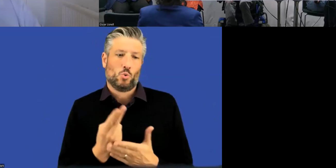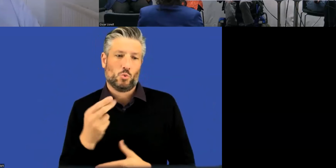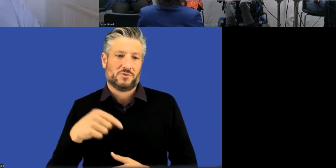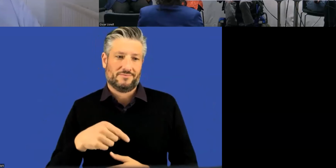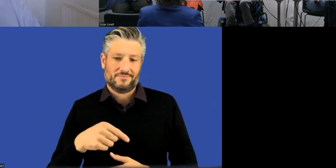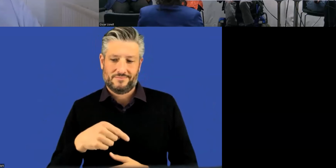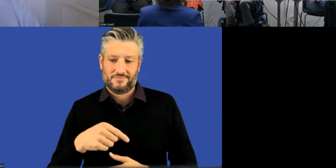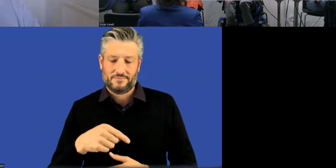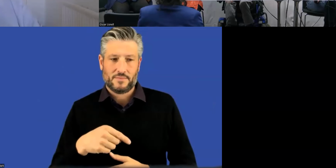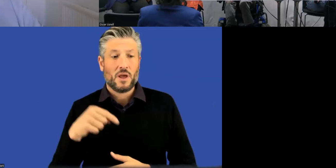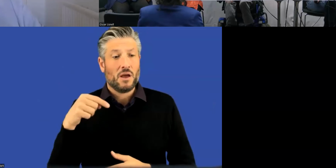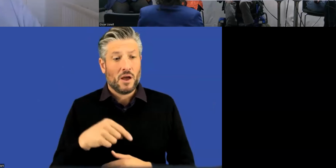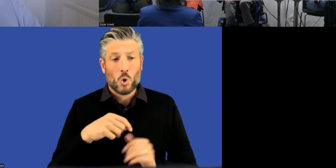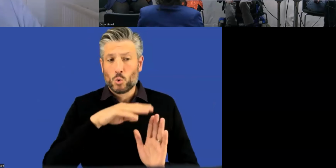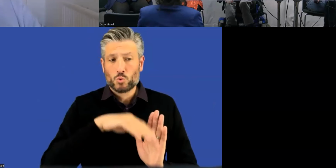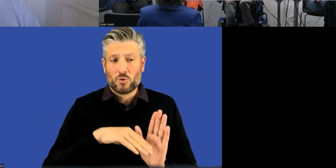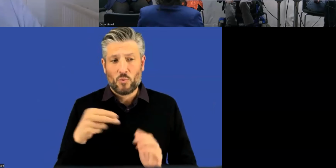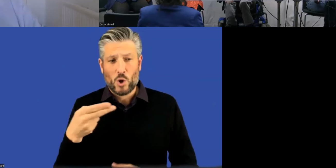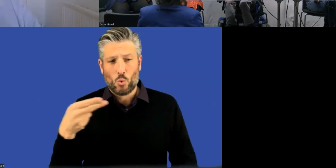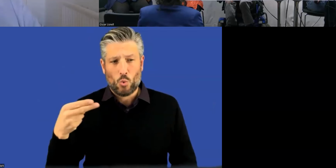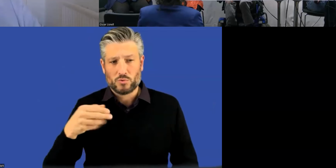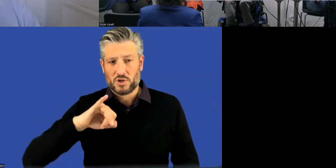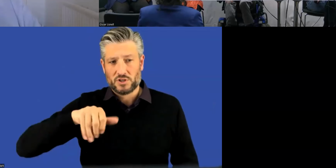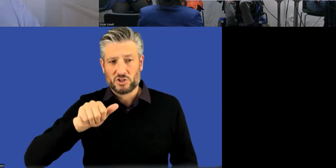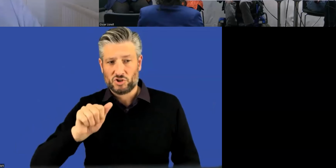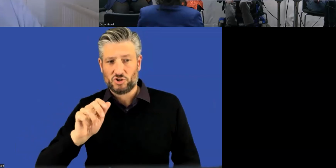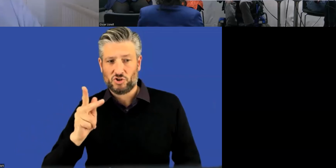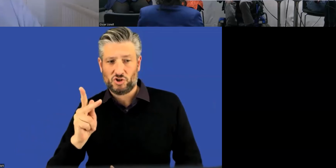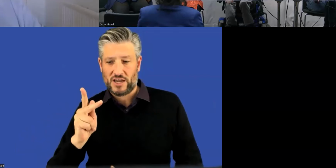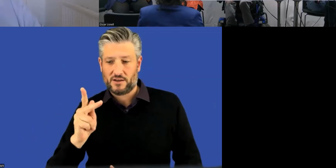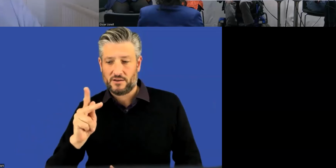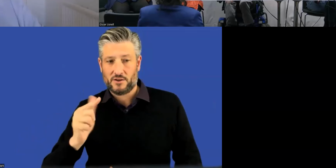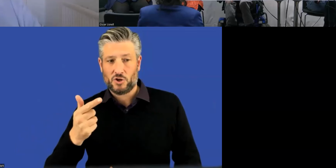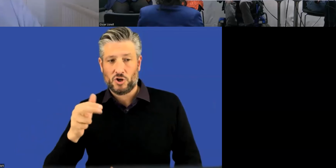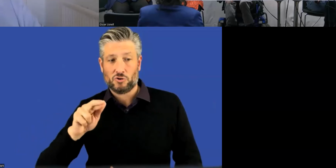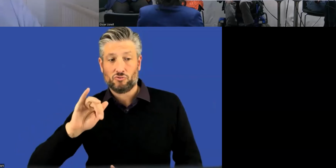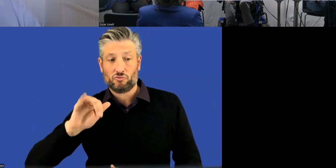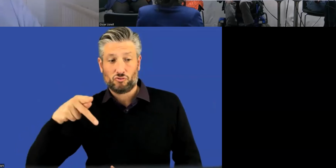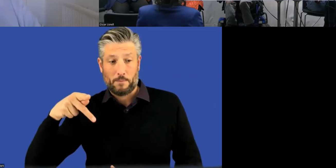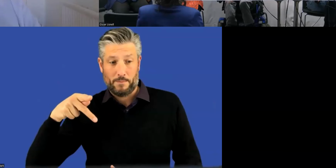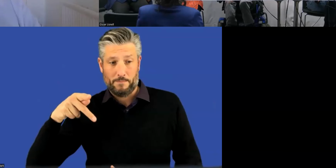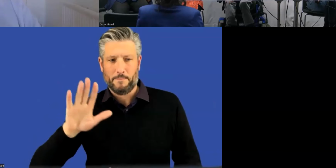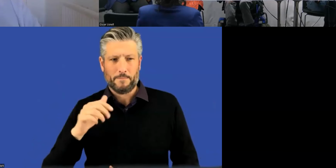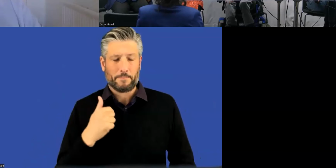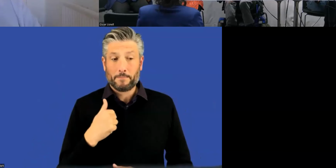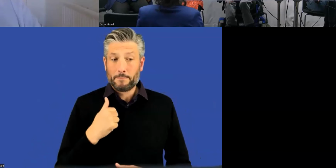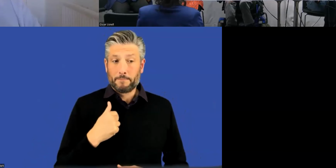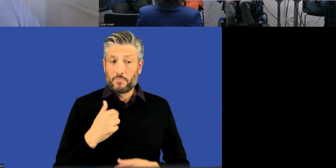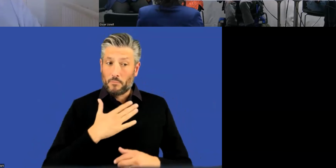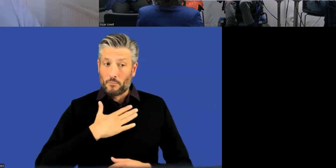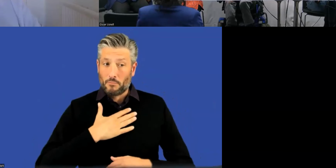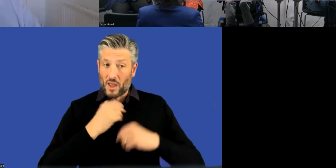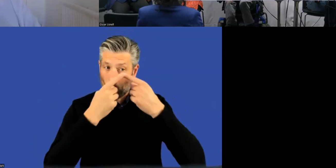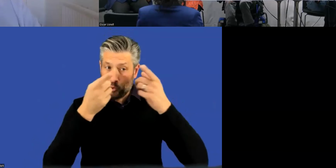2020, our ensembles at Stanford stayed online. Basically, some ensembles didn't lose a single